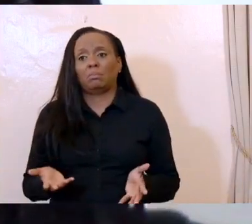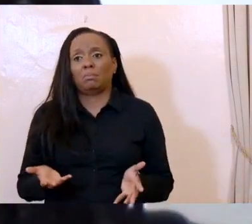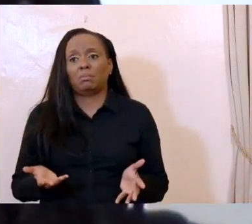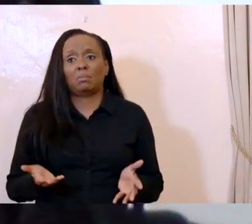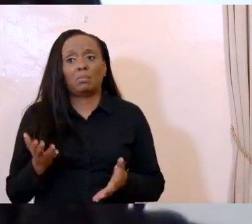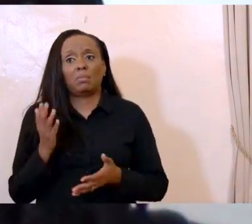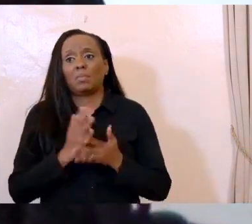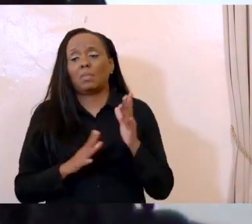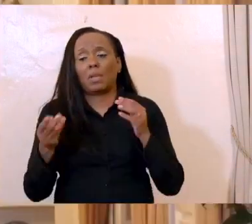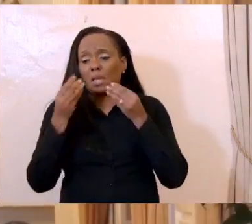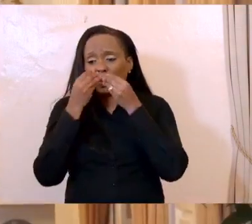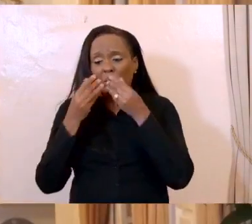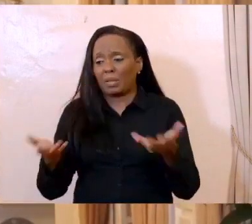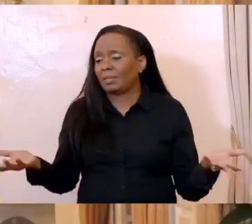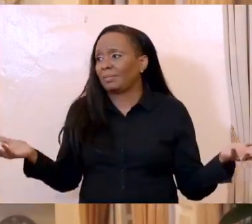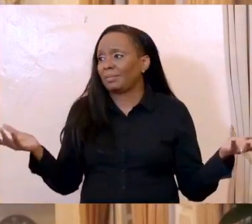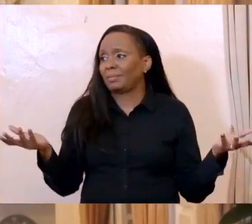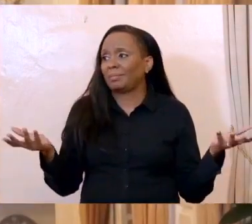wear masks?